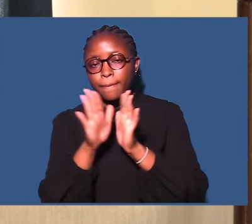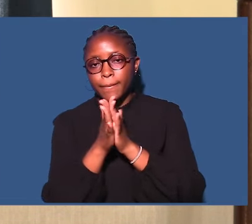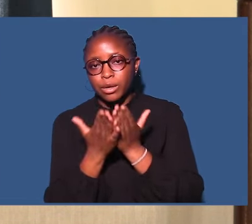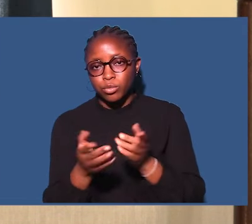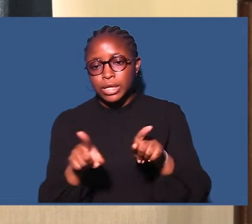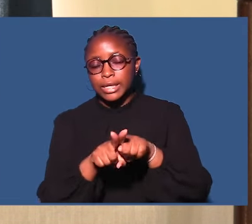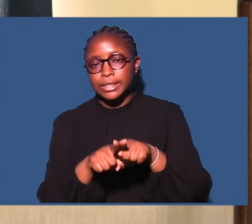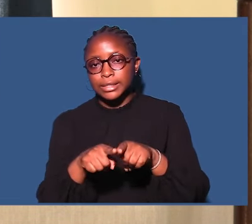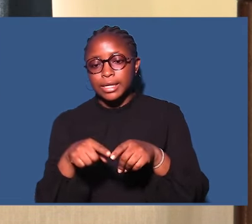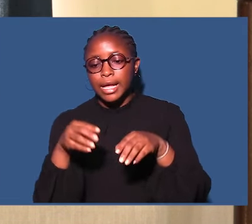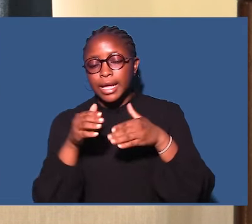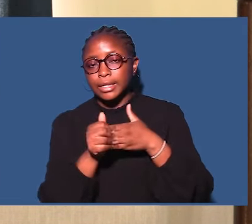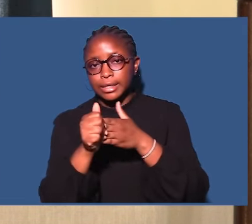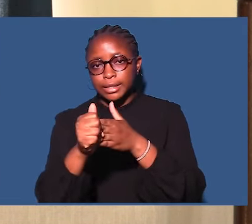Let us pray.